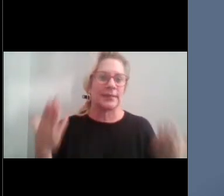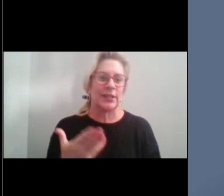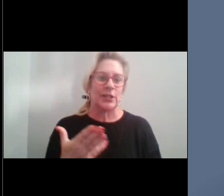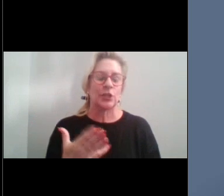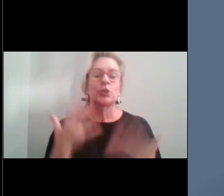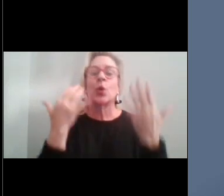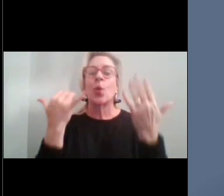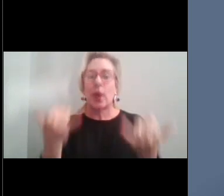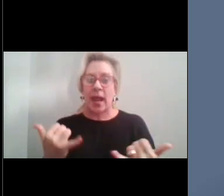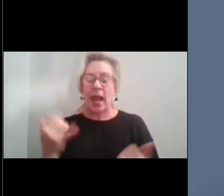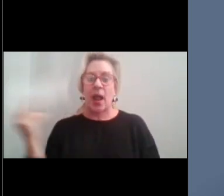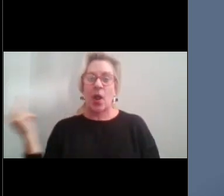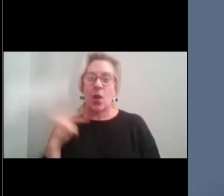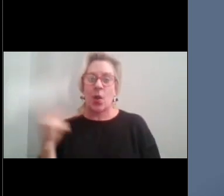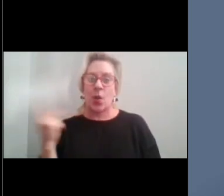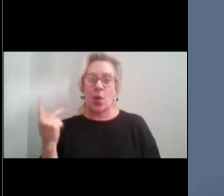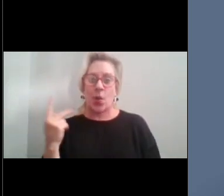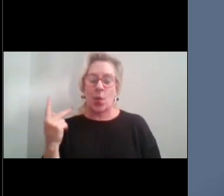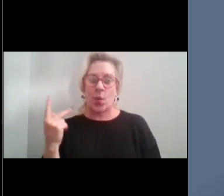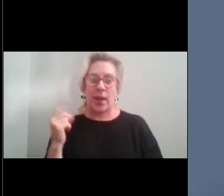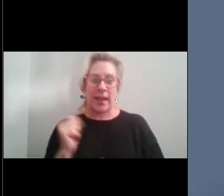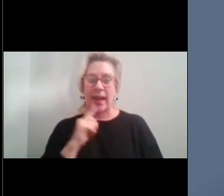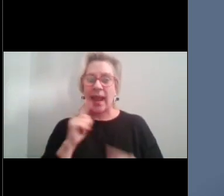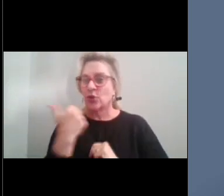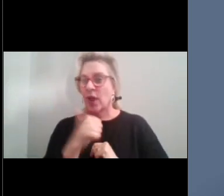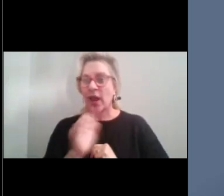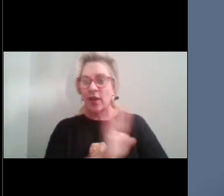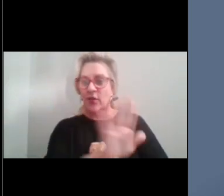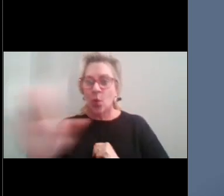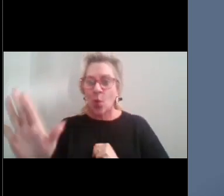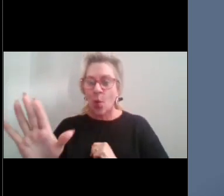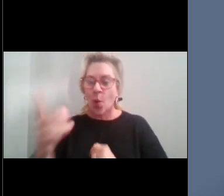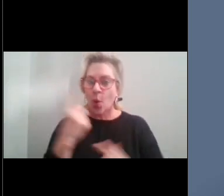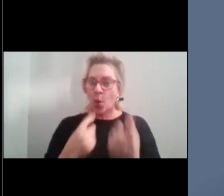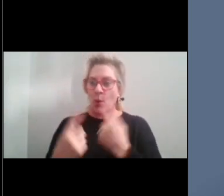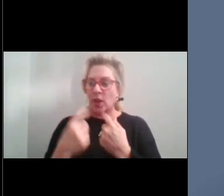ado, Ann and I are available to answer any questions.